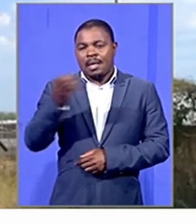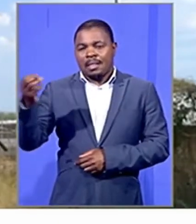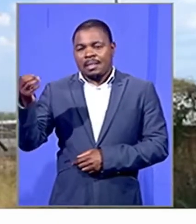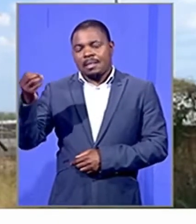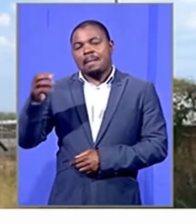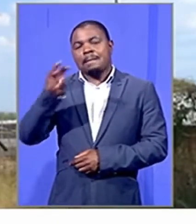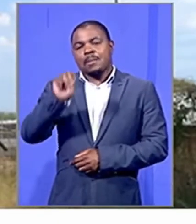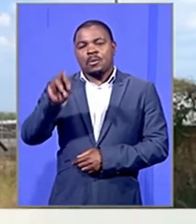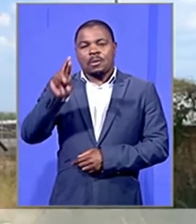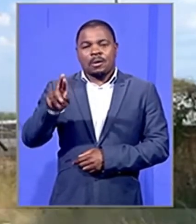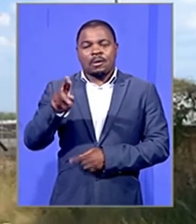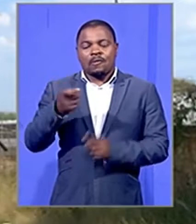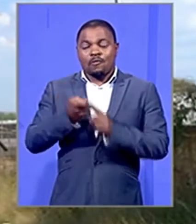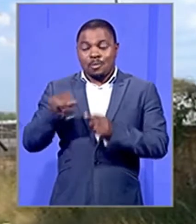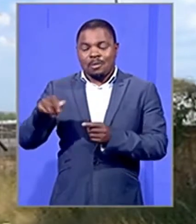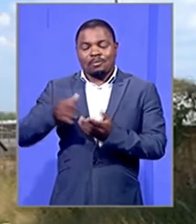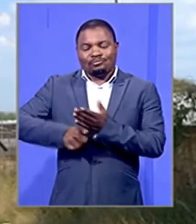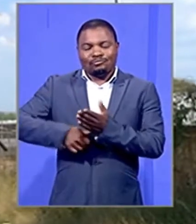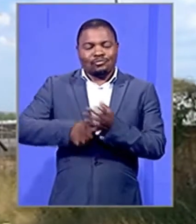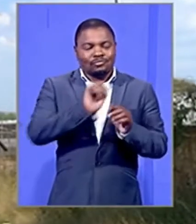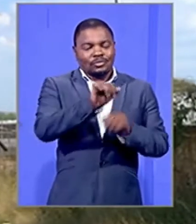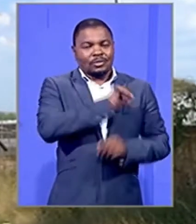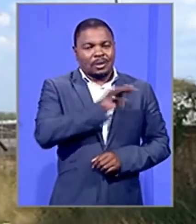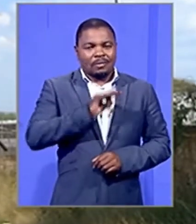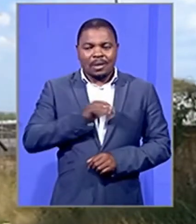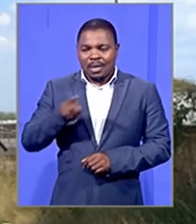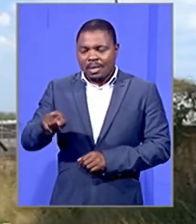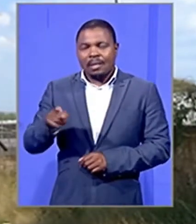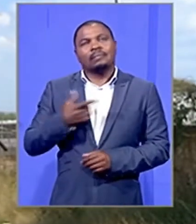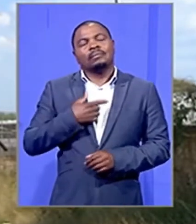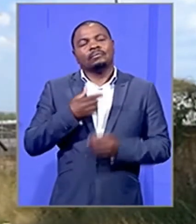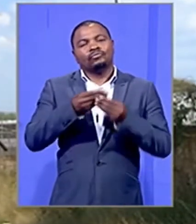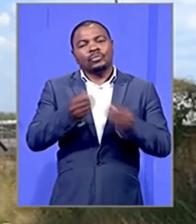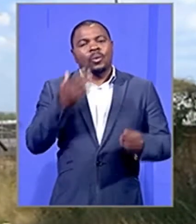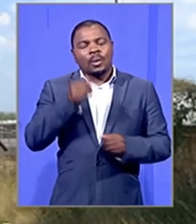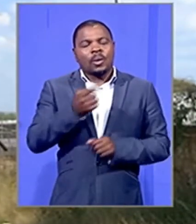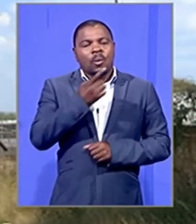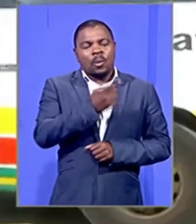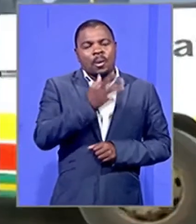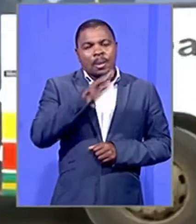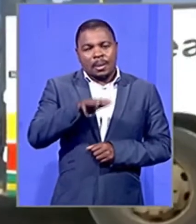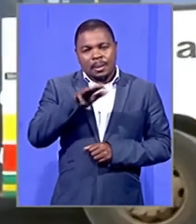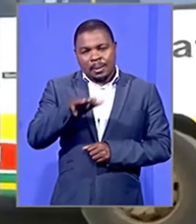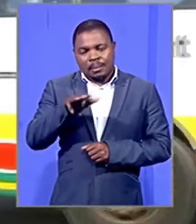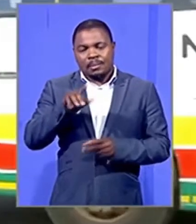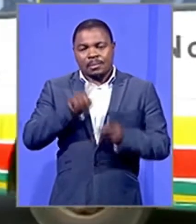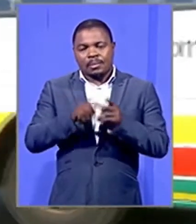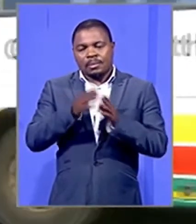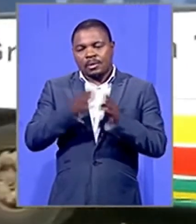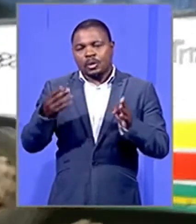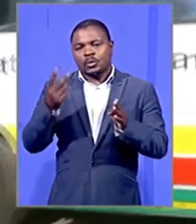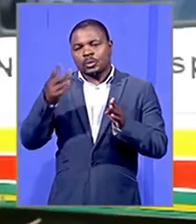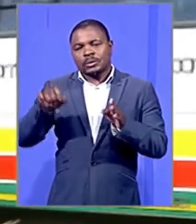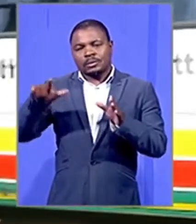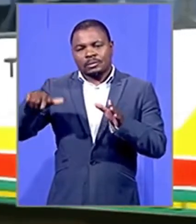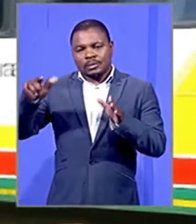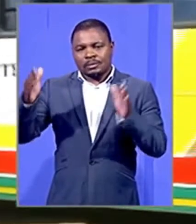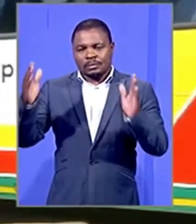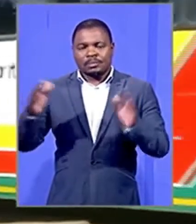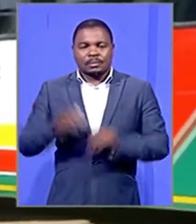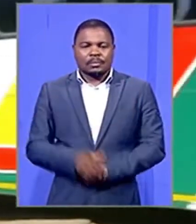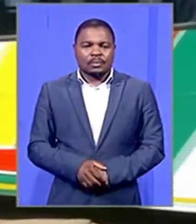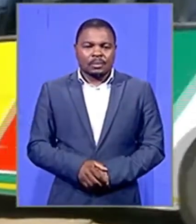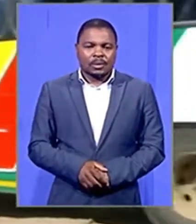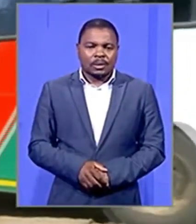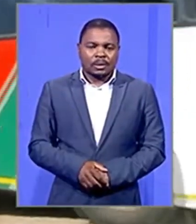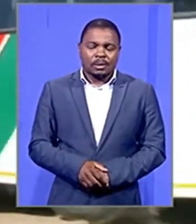tša bašomi. Mašheleng a kile a timelelwa magareng ga ngwaga wa 1999 le ngwaga wa 2017. Bontokana